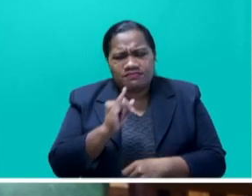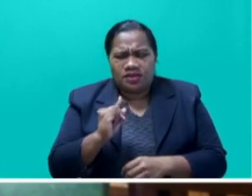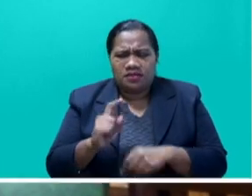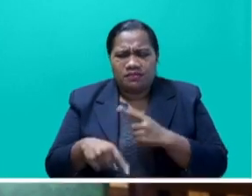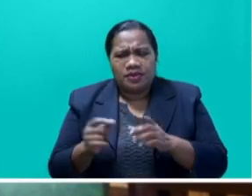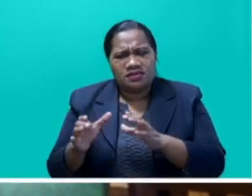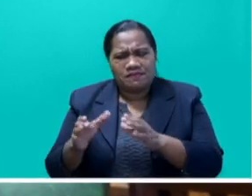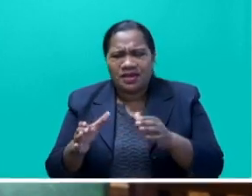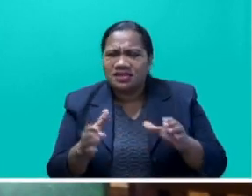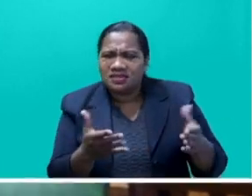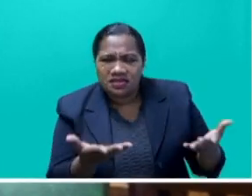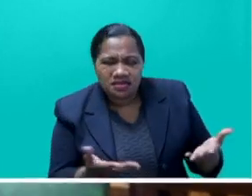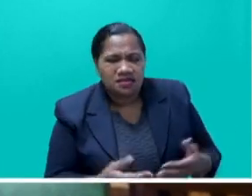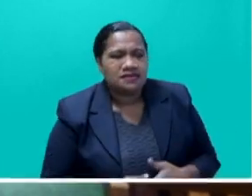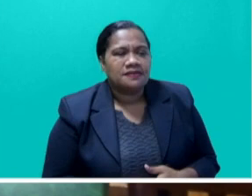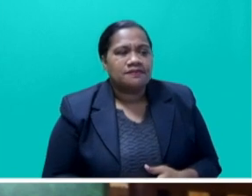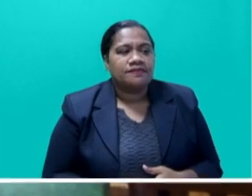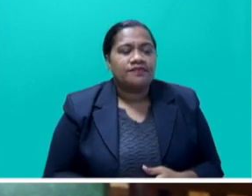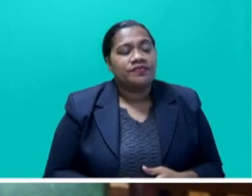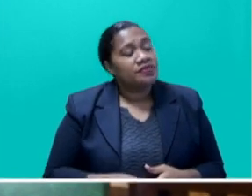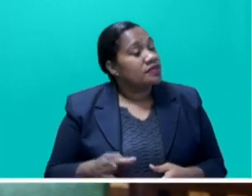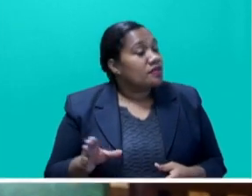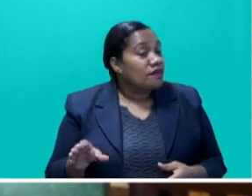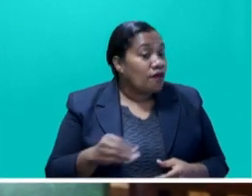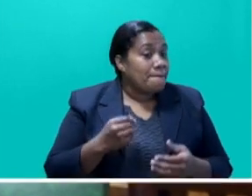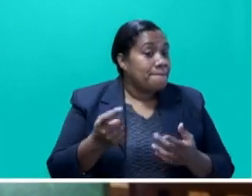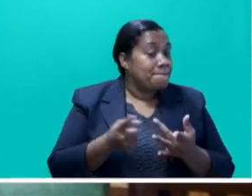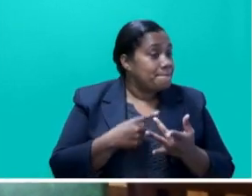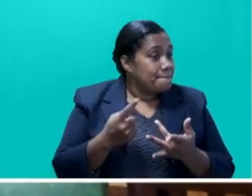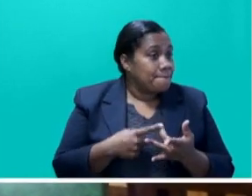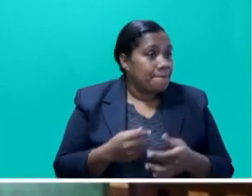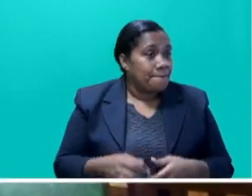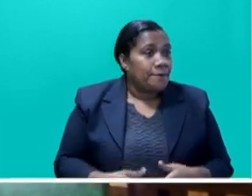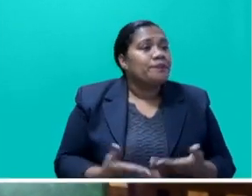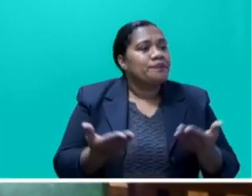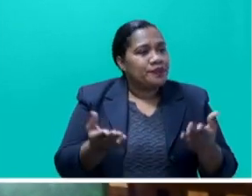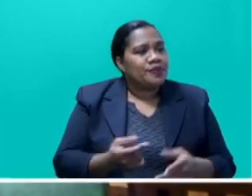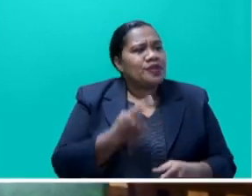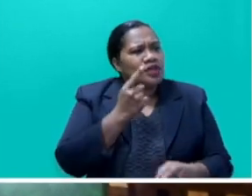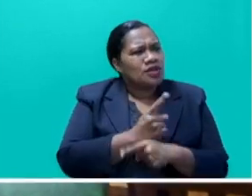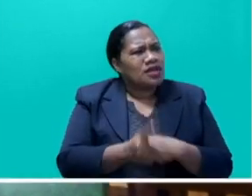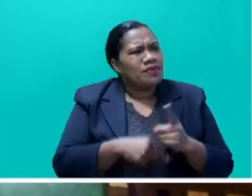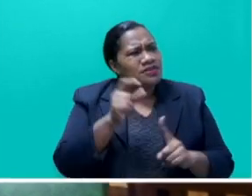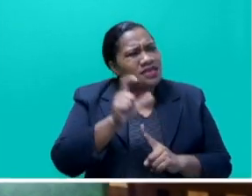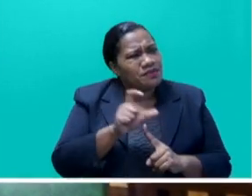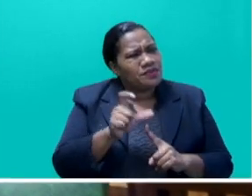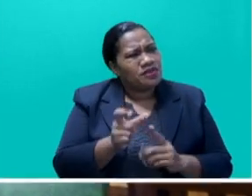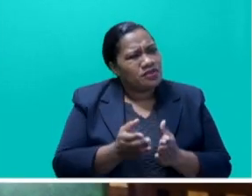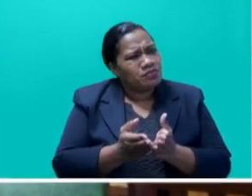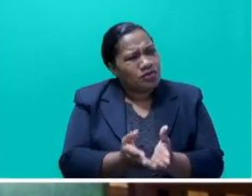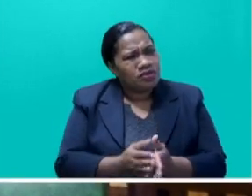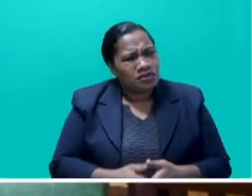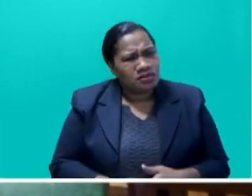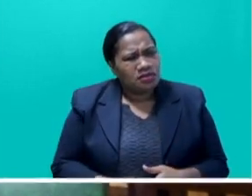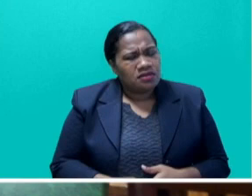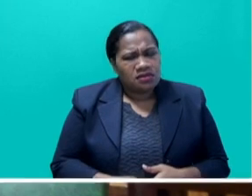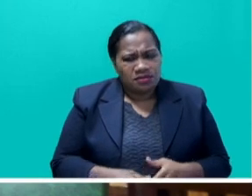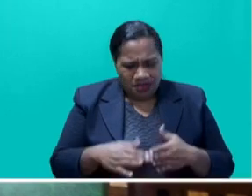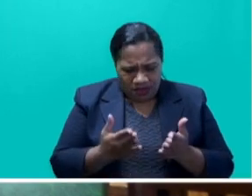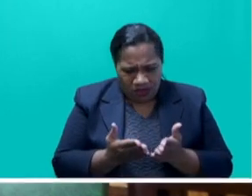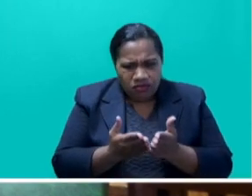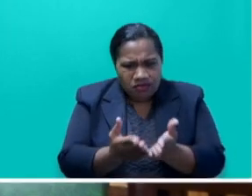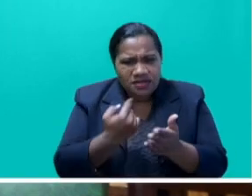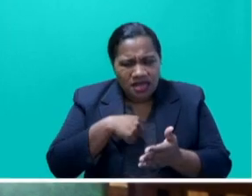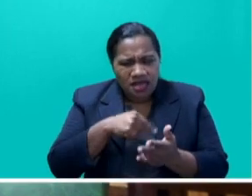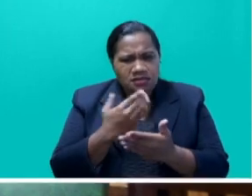details. This is from another. Yes, we talked about the captaincy of this boat and he's steering us in good waters, but this is